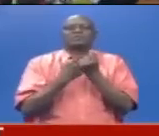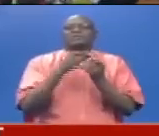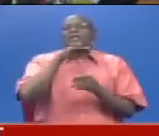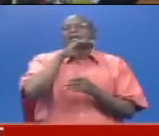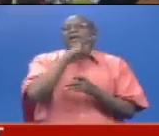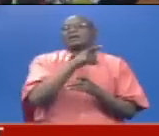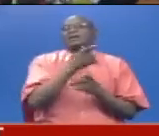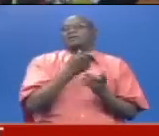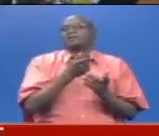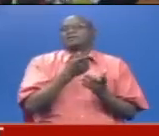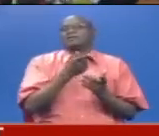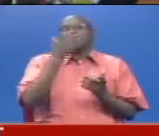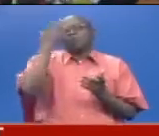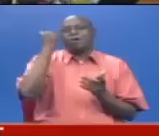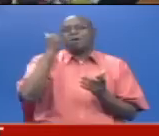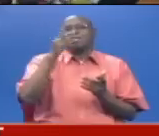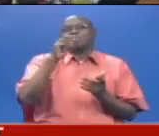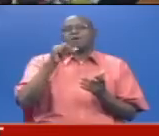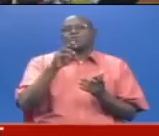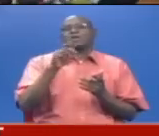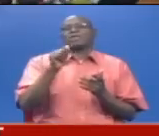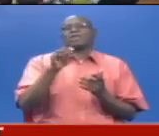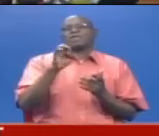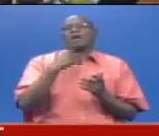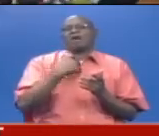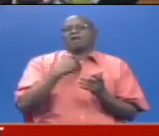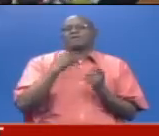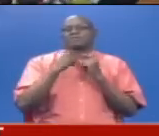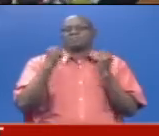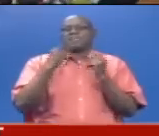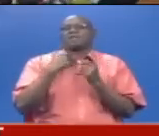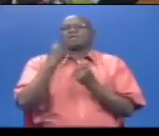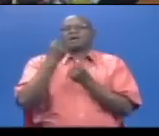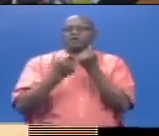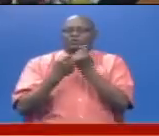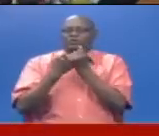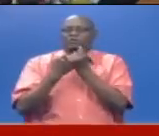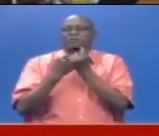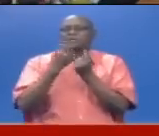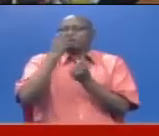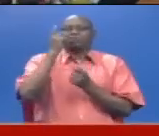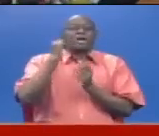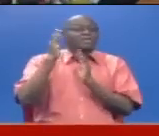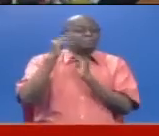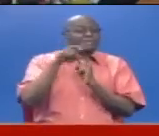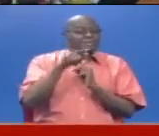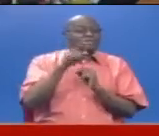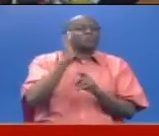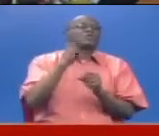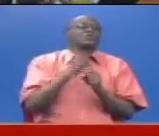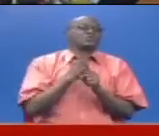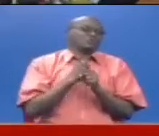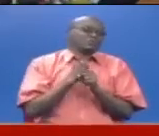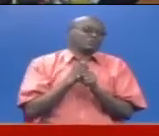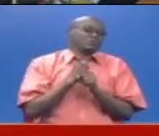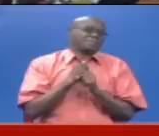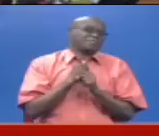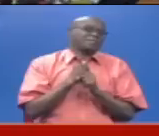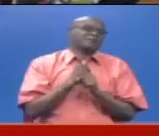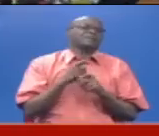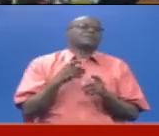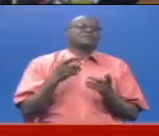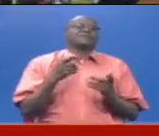because Maure has endorsed Ruto. I expect that is what they will do. All right. Now, in terms